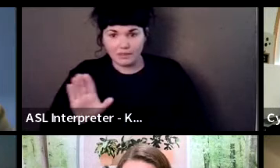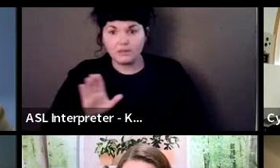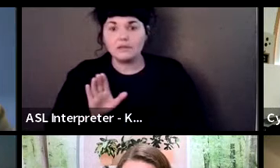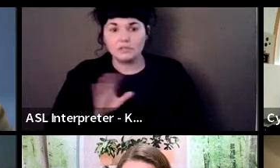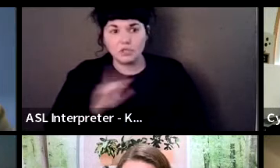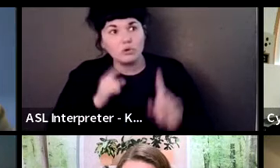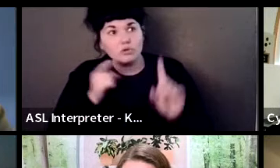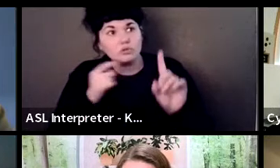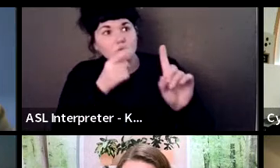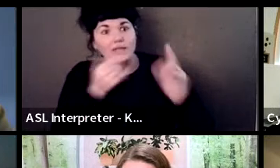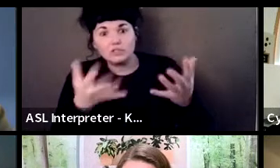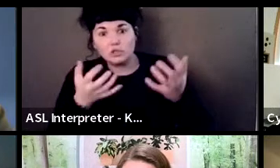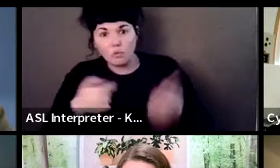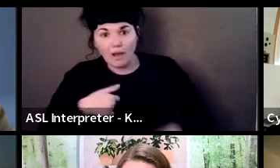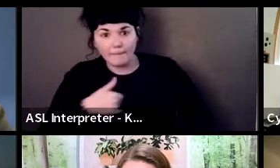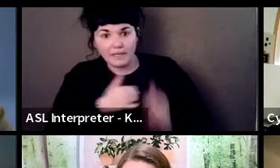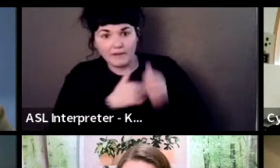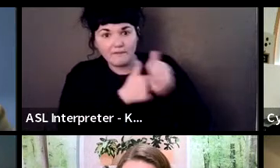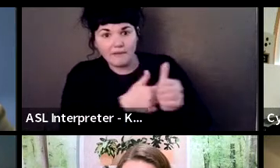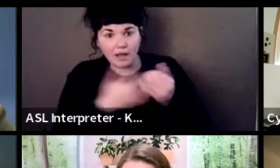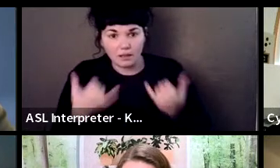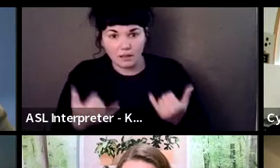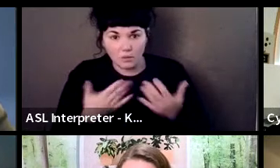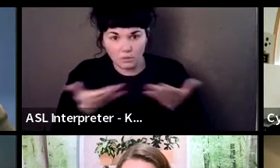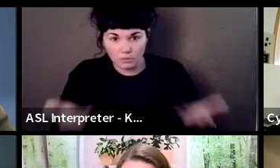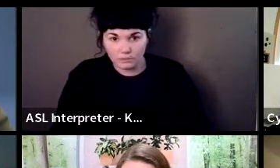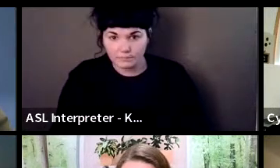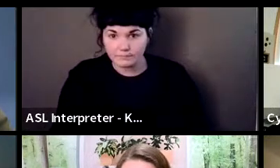wants me to follow at this time.